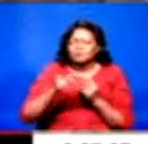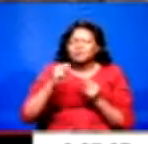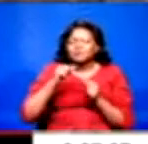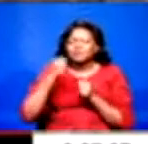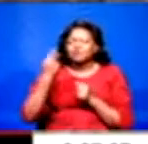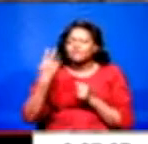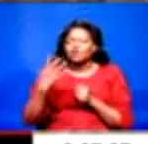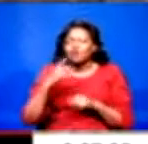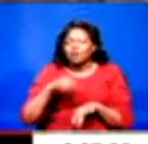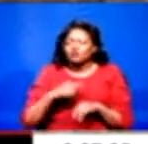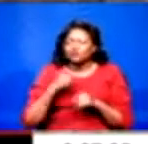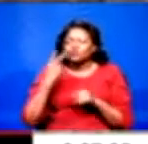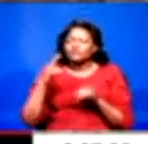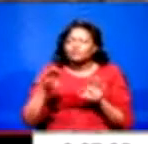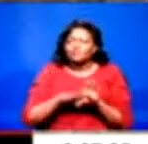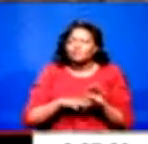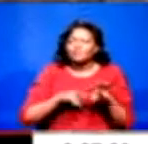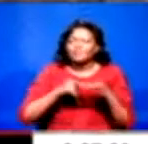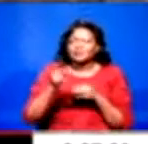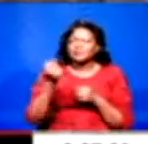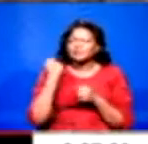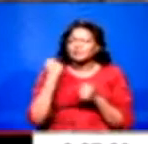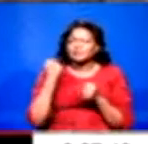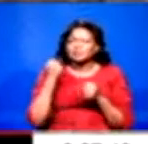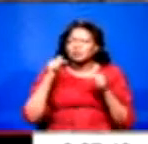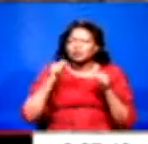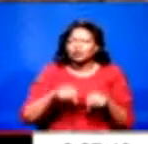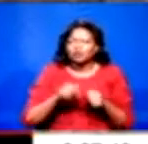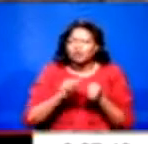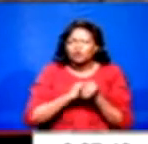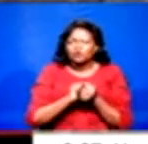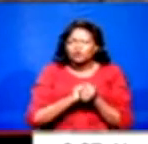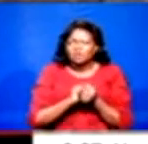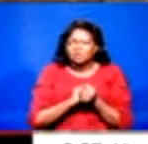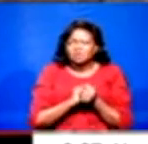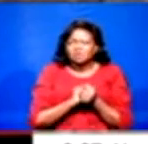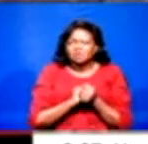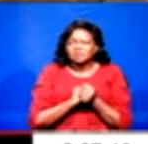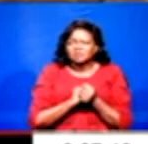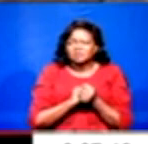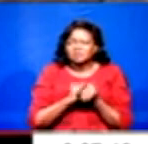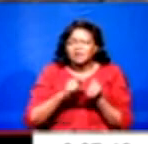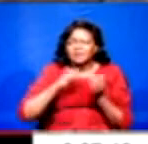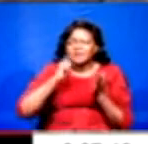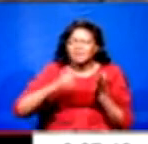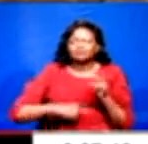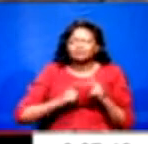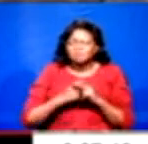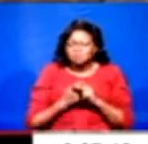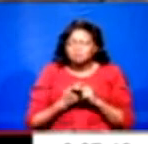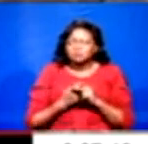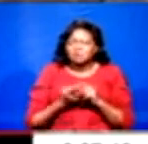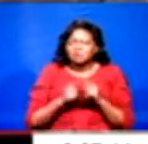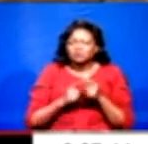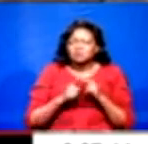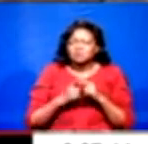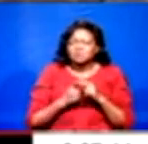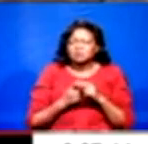our members were paid yesterday, I think today or on Friday. Millers will roll out. We are going to roll out,